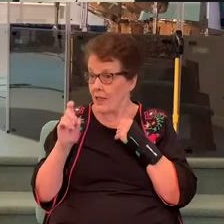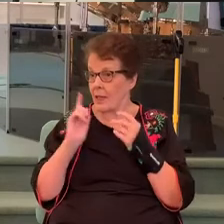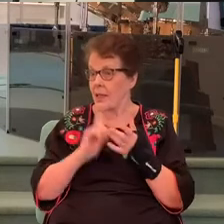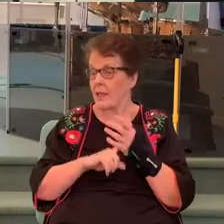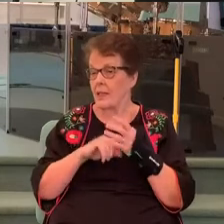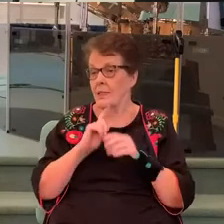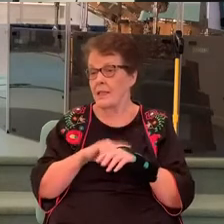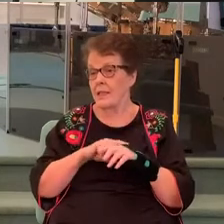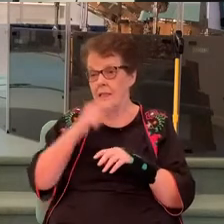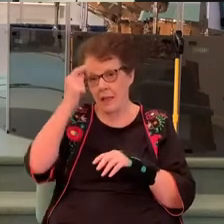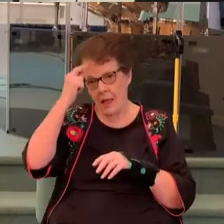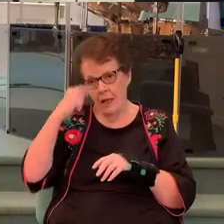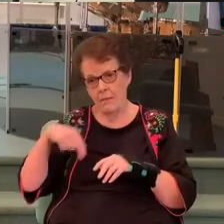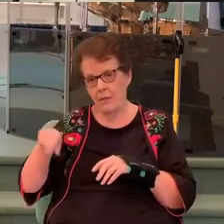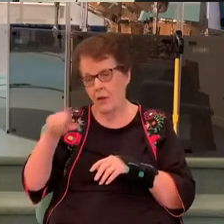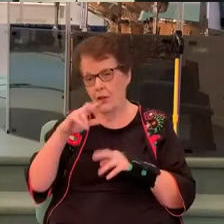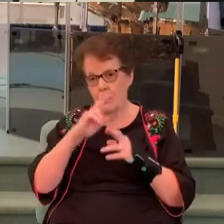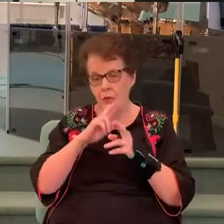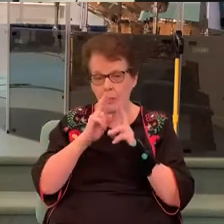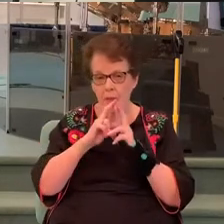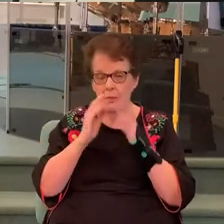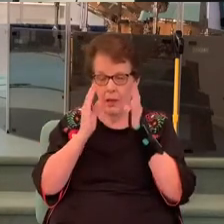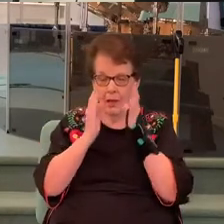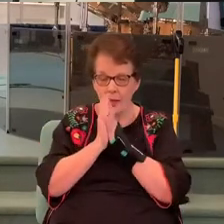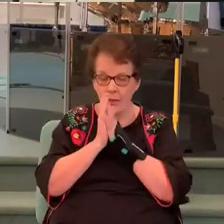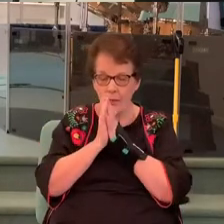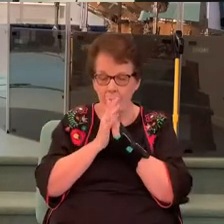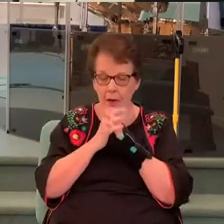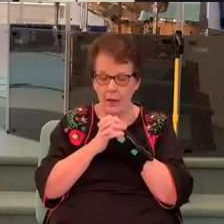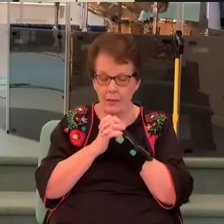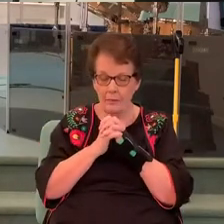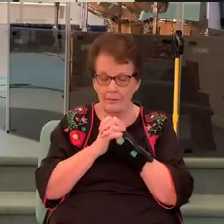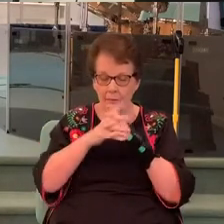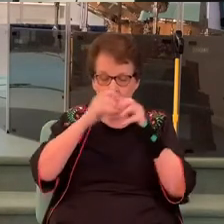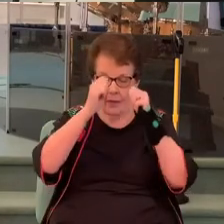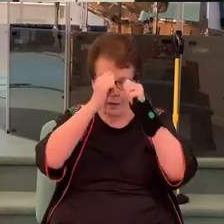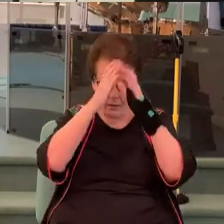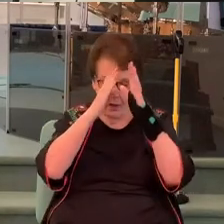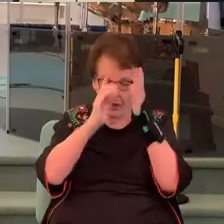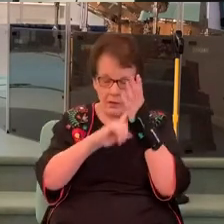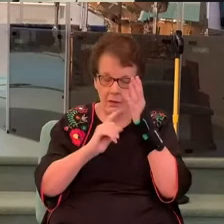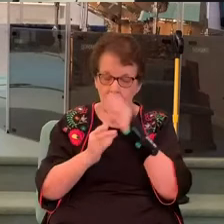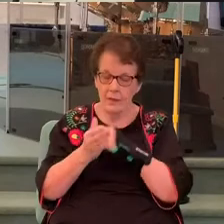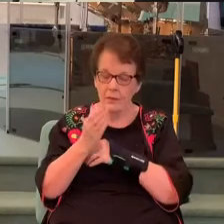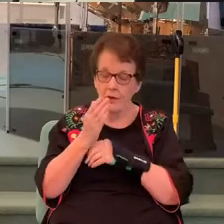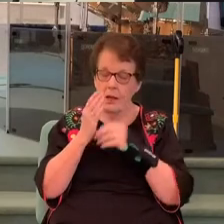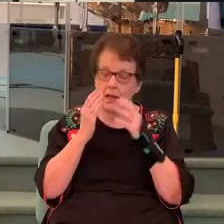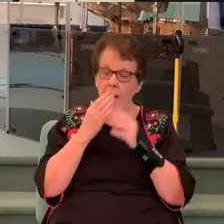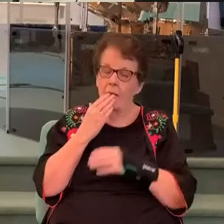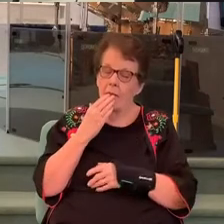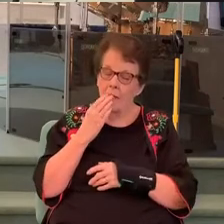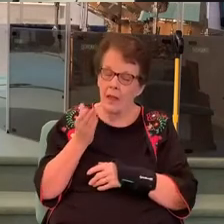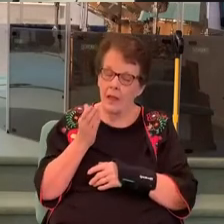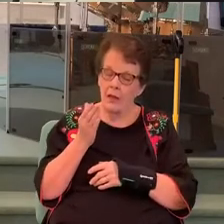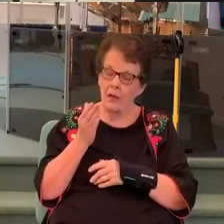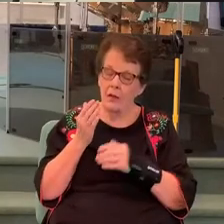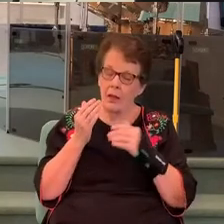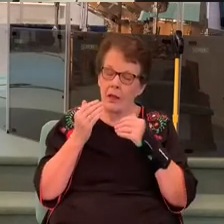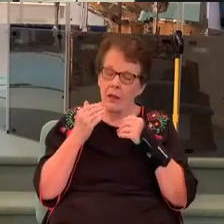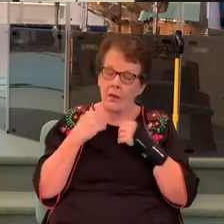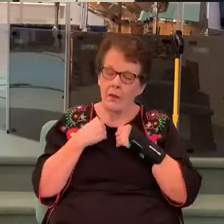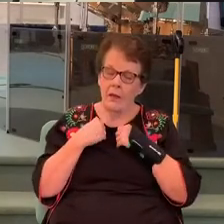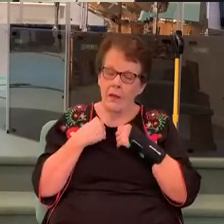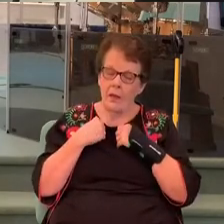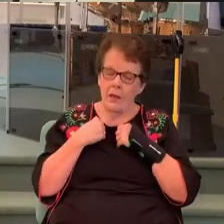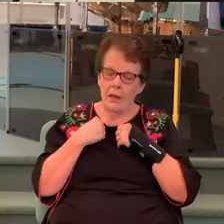respond as the Lord leads. Let me pray, and then we'll have an invitation. Father, this morning, I thank you that we have these passages in